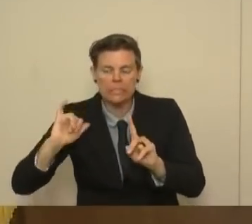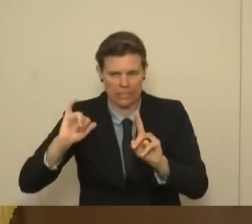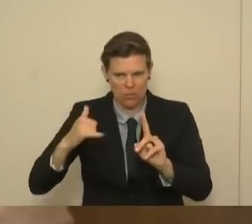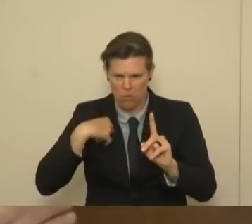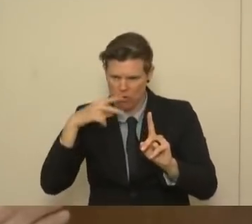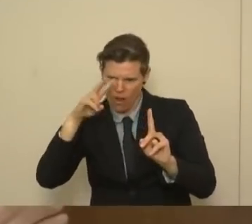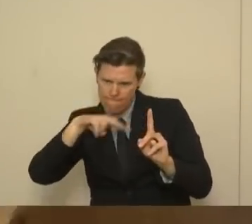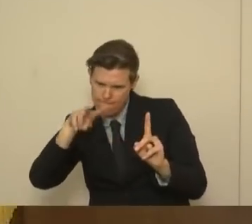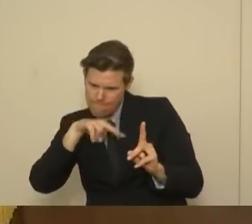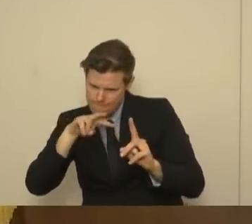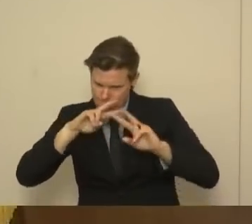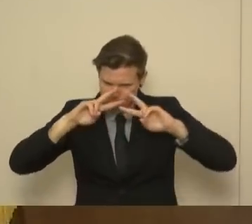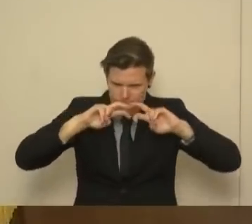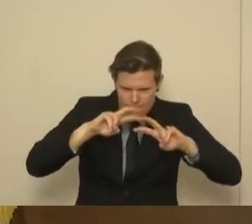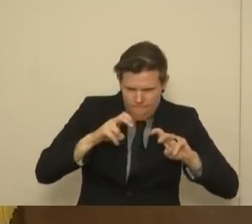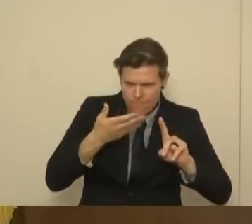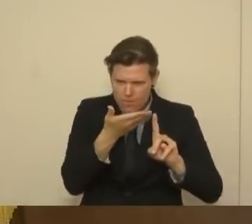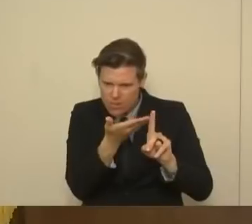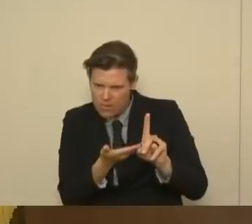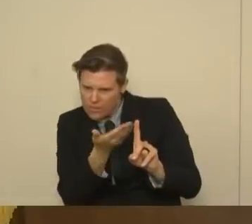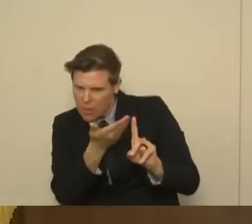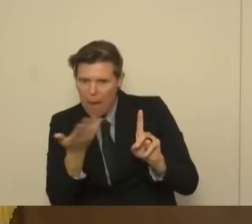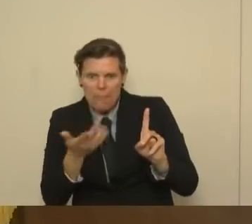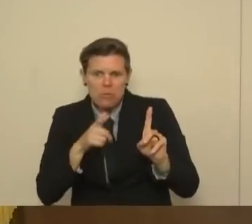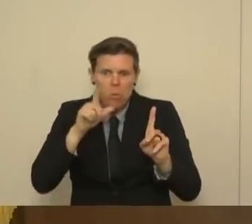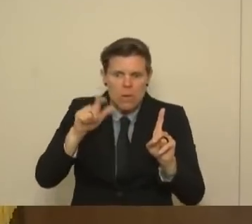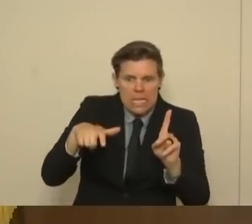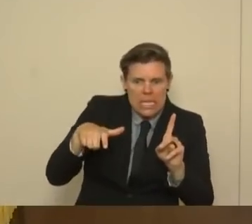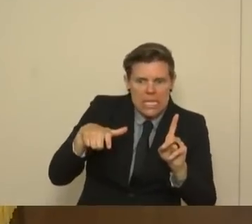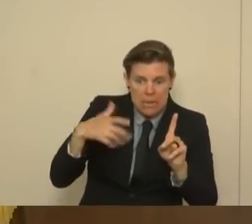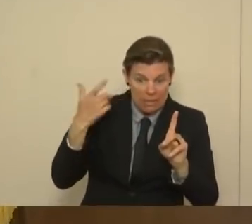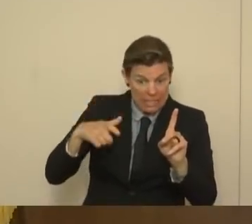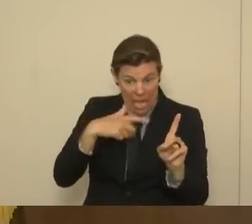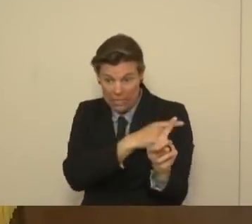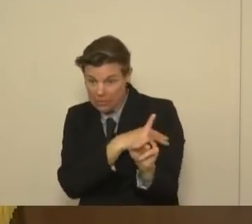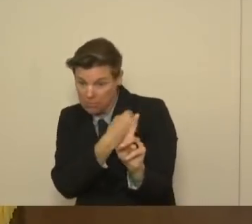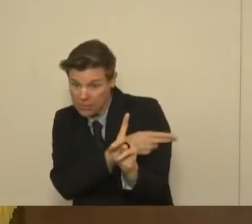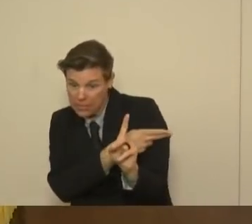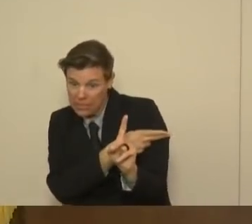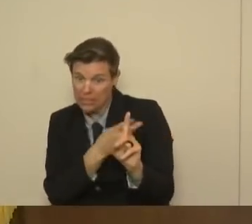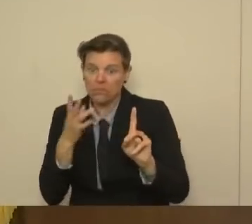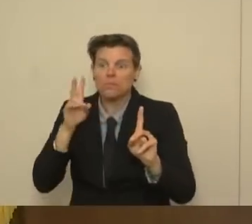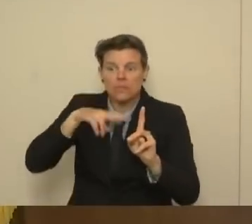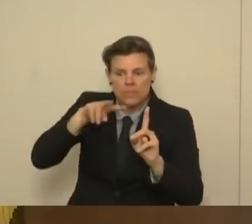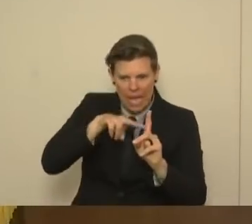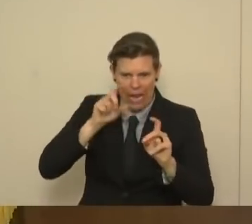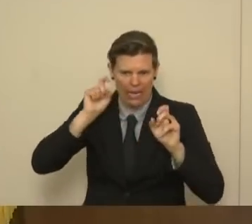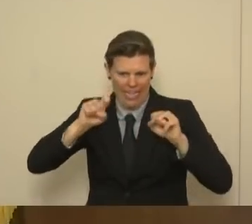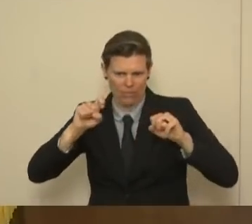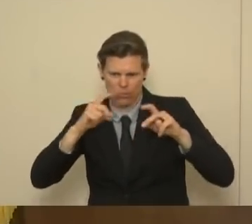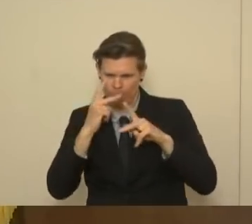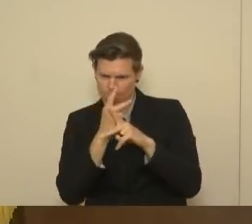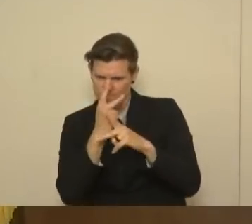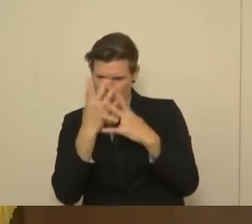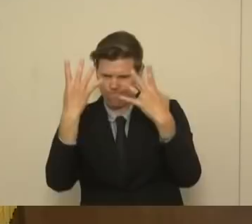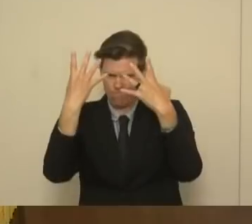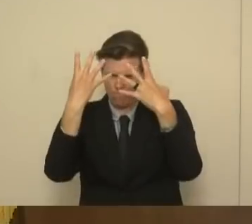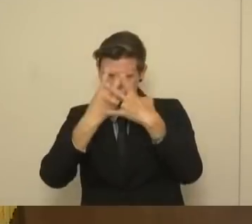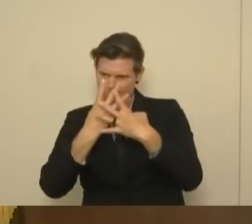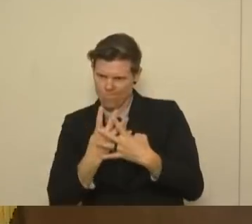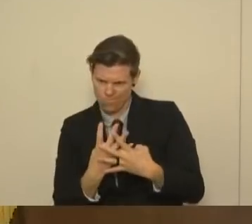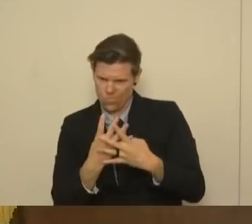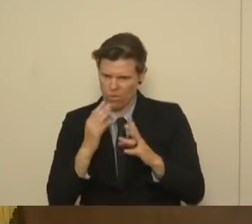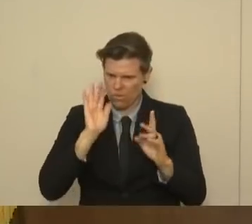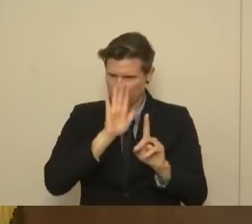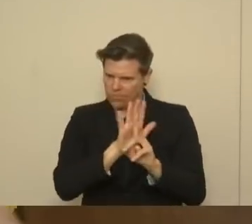needing critical care in hospital. All of those things help us live more normally in responding to